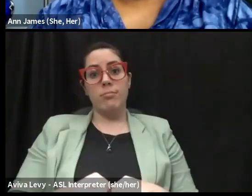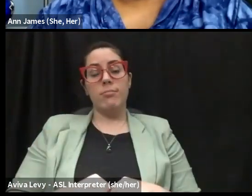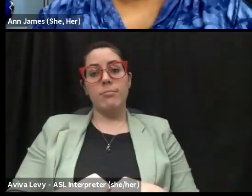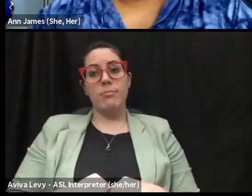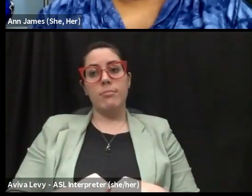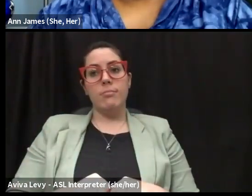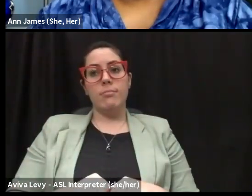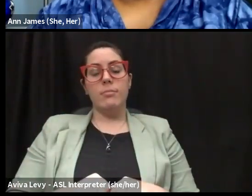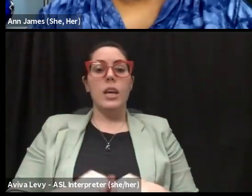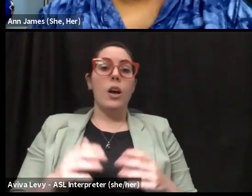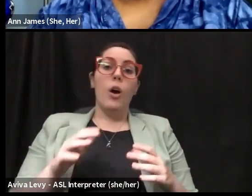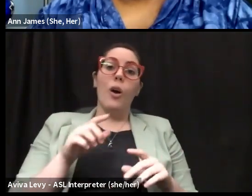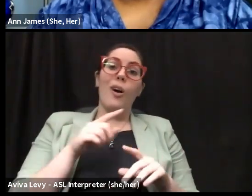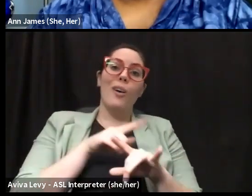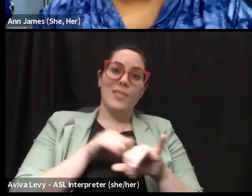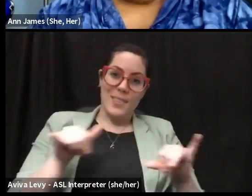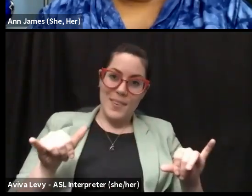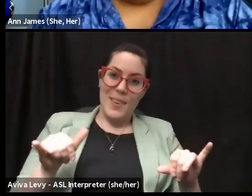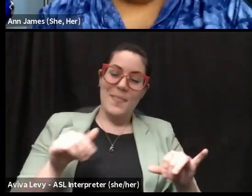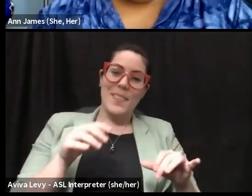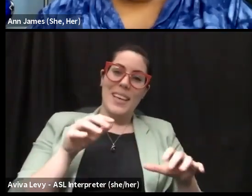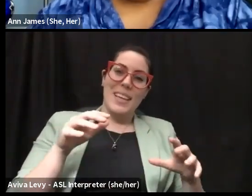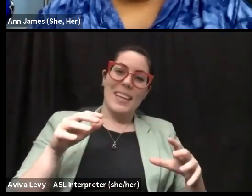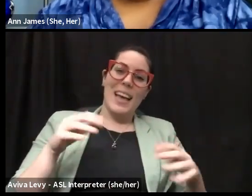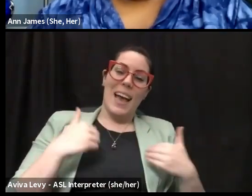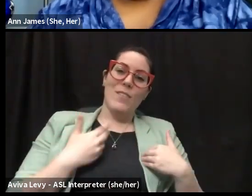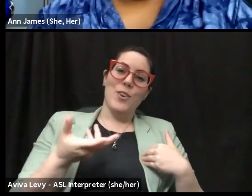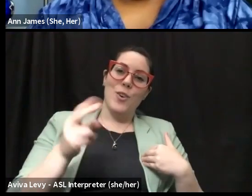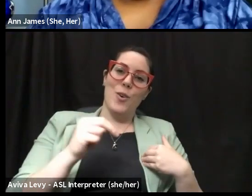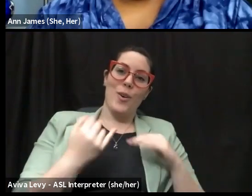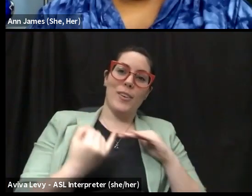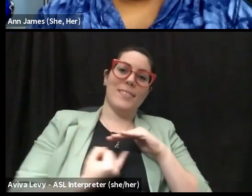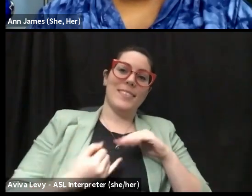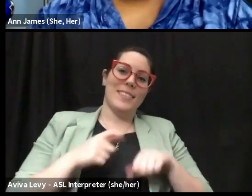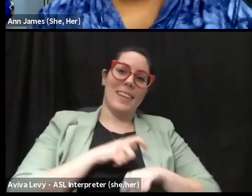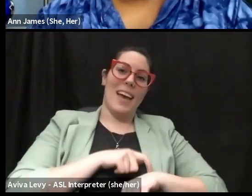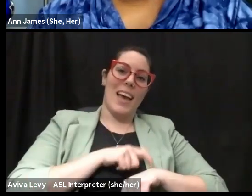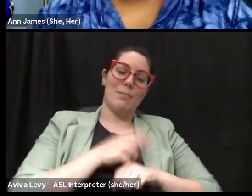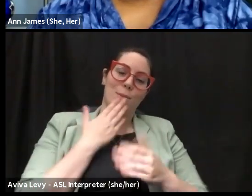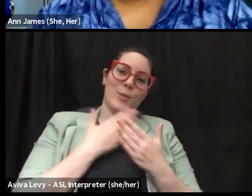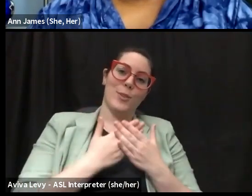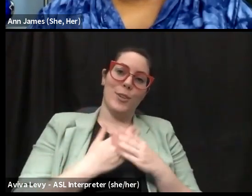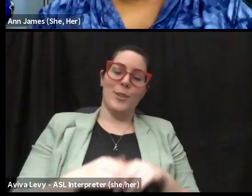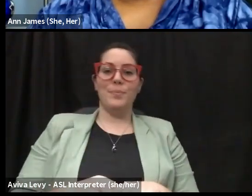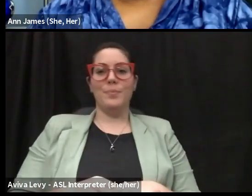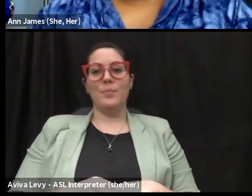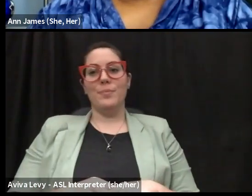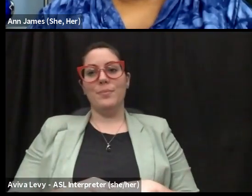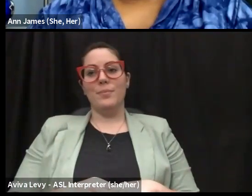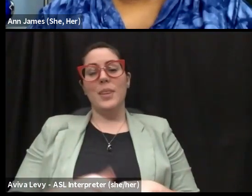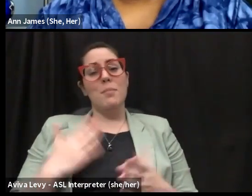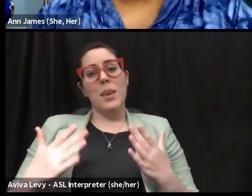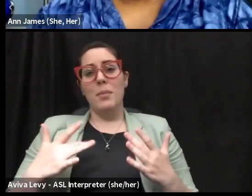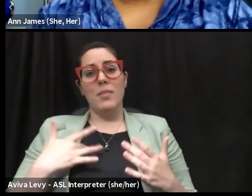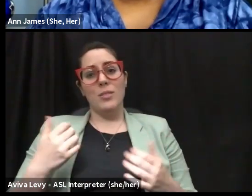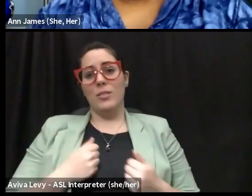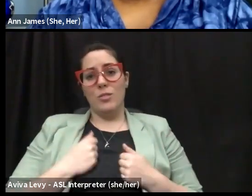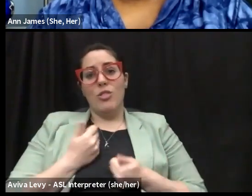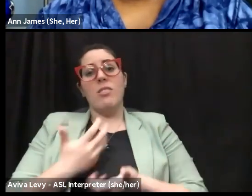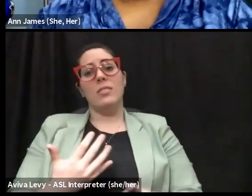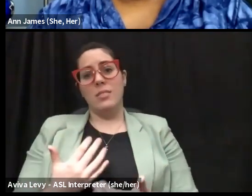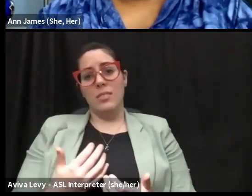by ourselves, because that is, you know, kind of inevitable, but also like not forgetting, and sometimes it can feel exhausting and overwhelming in this time, but